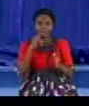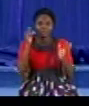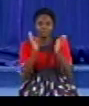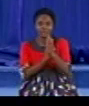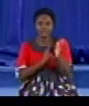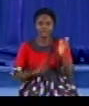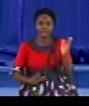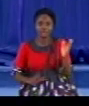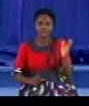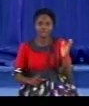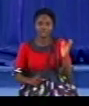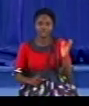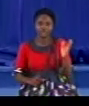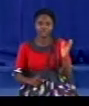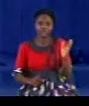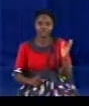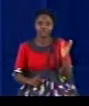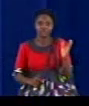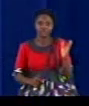Lord.